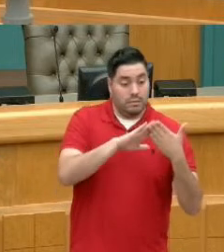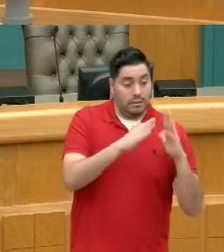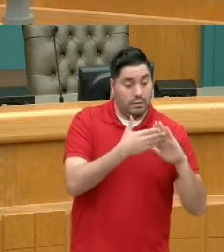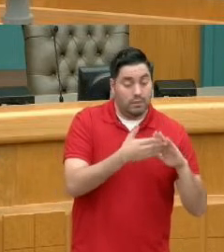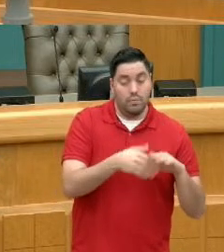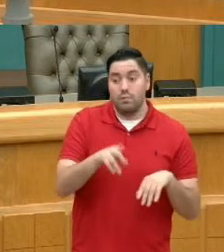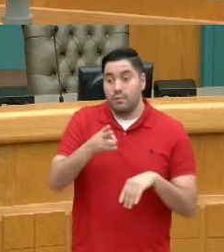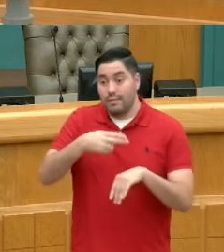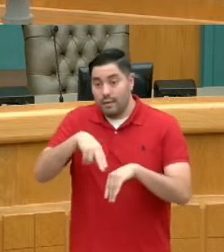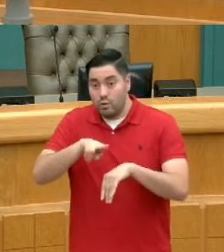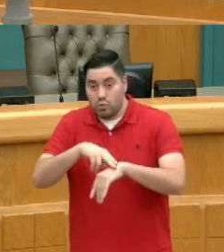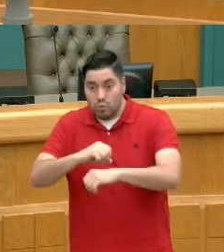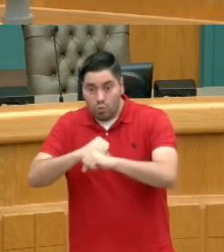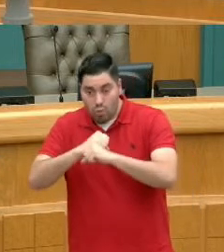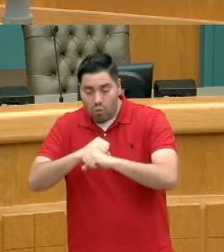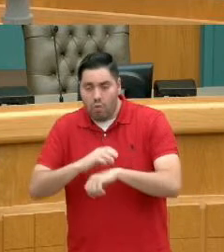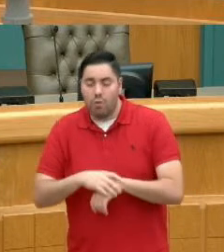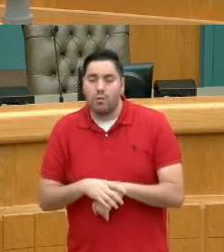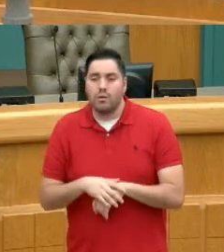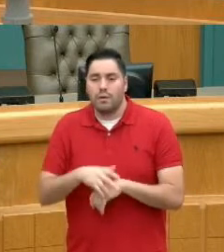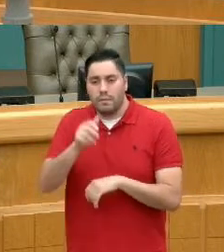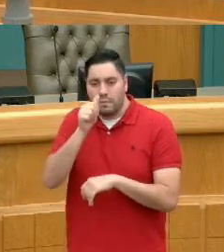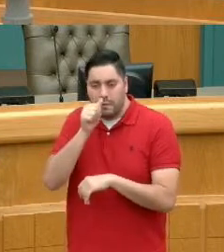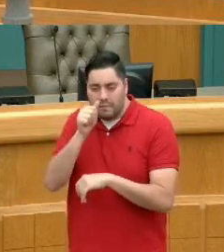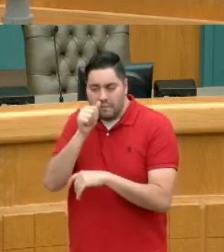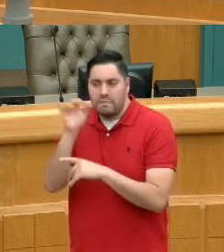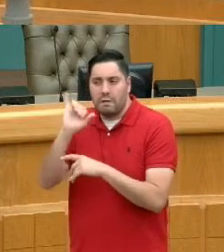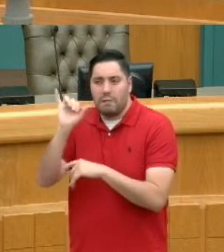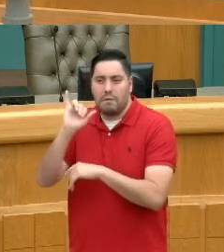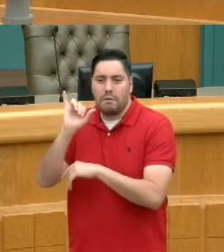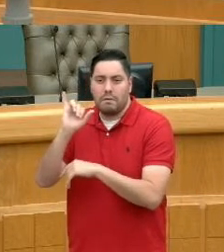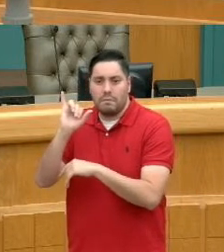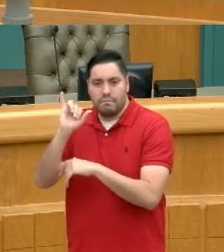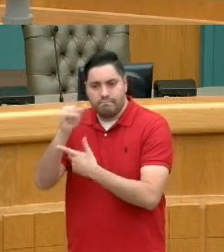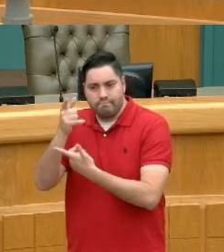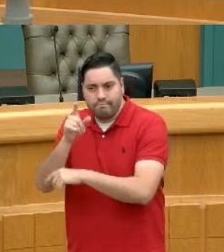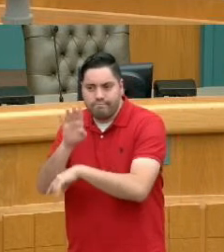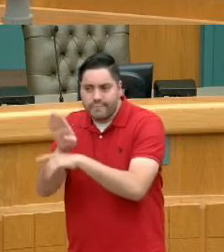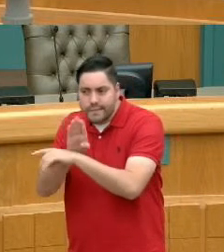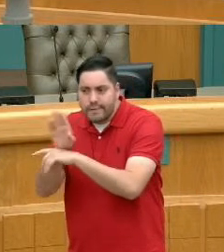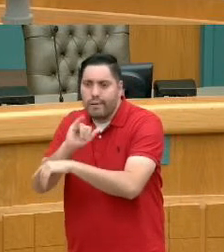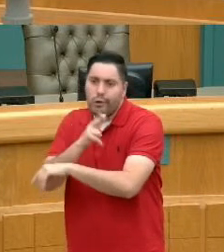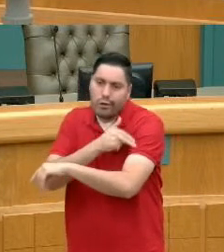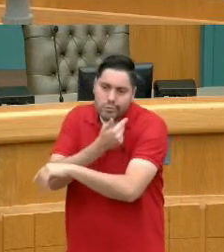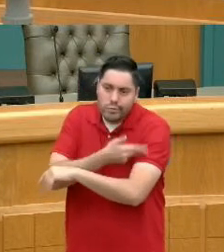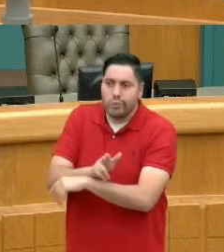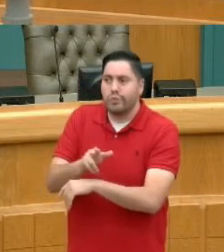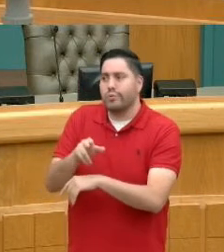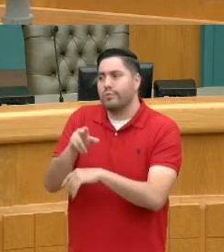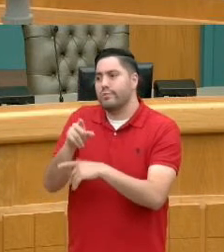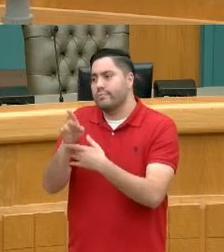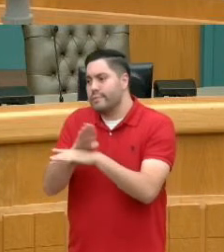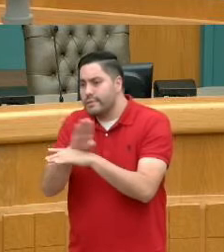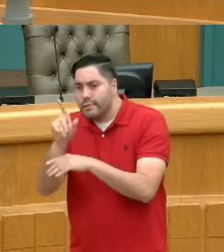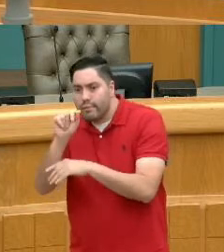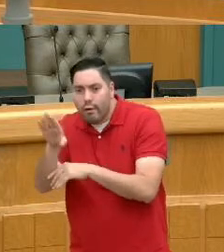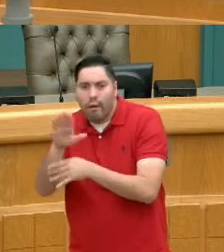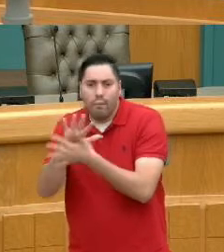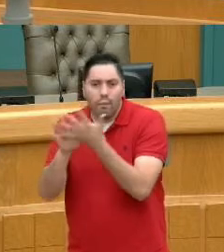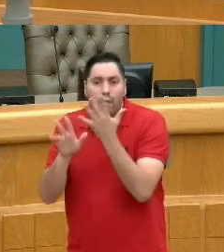National Guard, and the private sector, that being hospitals, private physicians, commercial labs, in Nueces County, there's